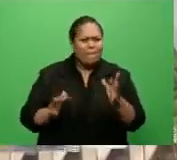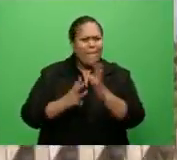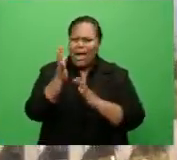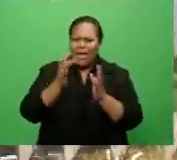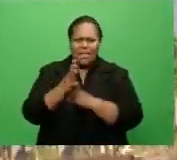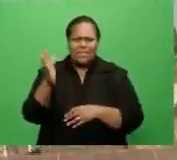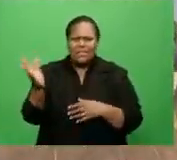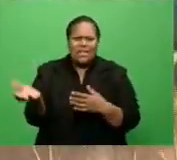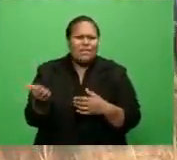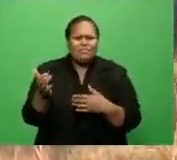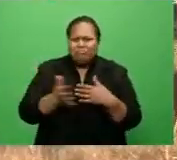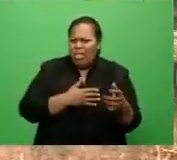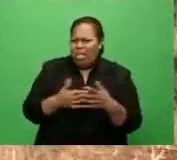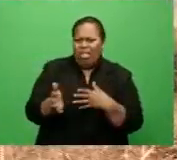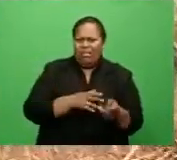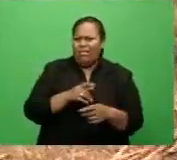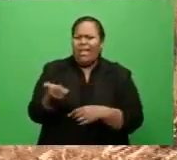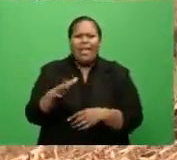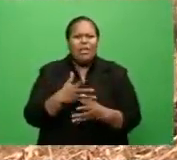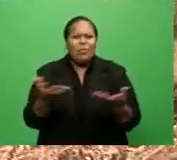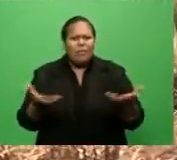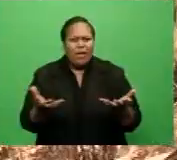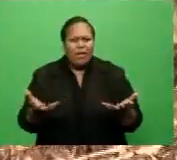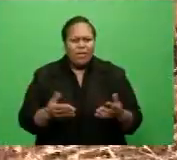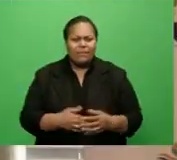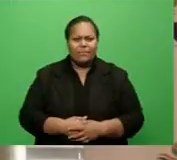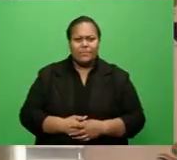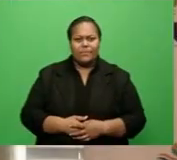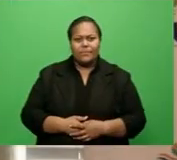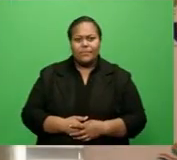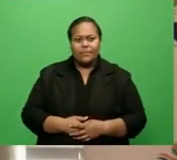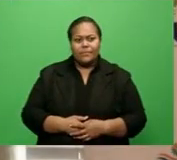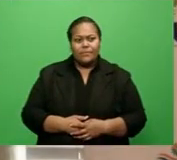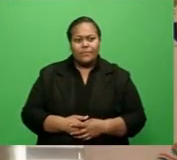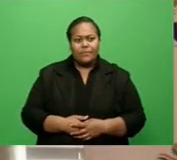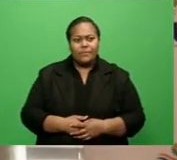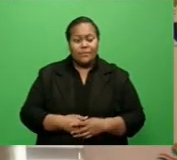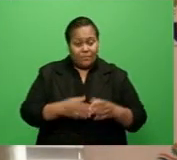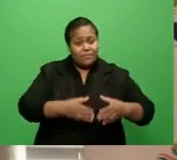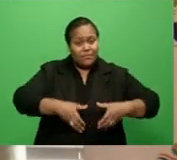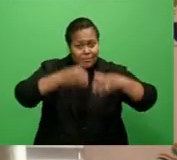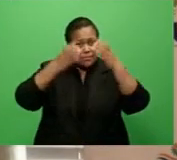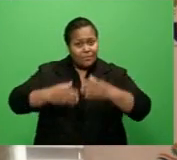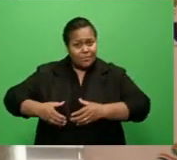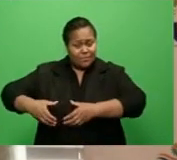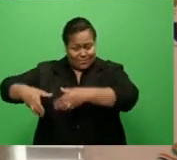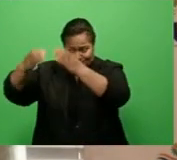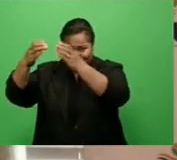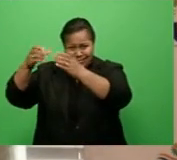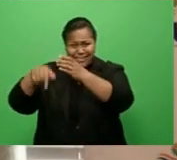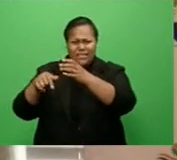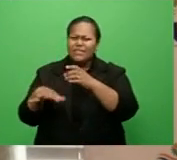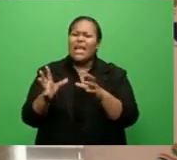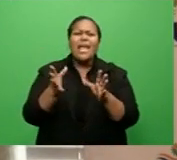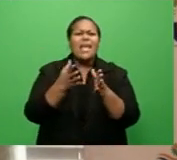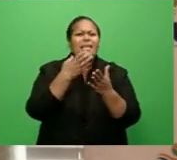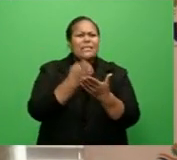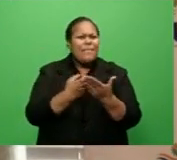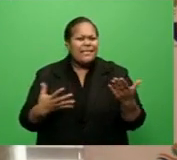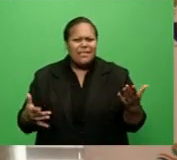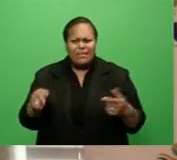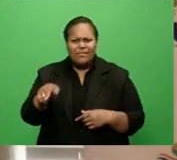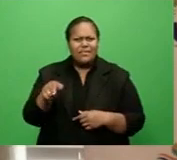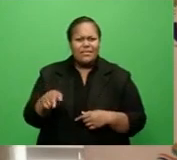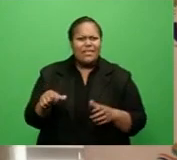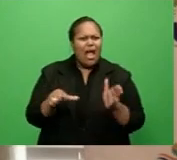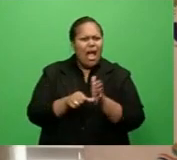unnecessary burning of cane fields, bush and rubbish. The power poles are pretty expensive. You know, this particular eucalyptus hardwood power poles, we get